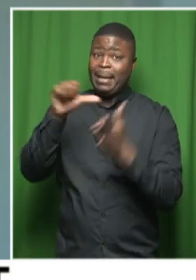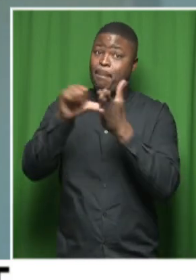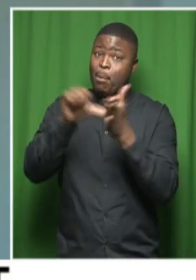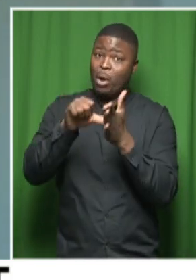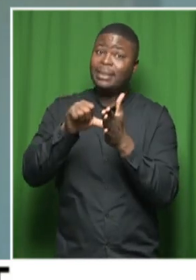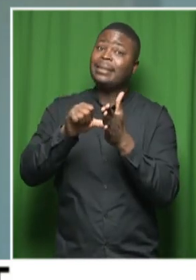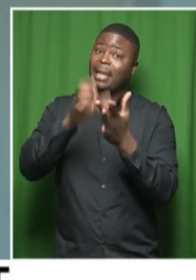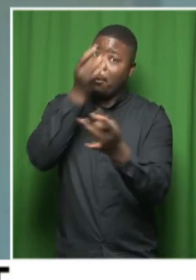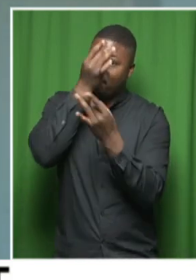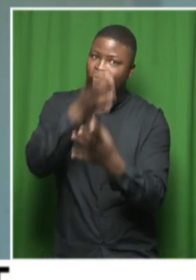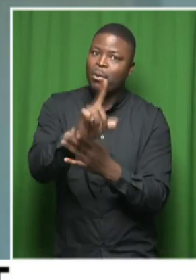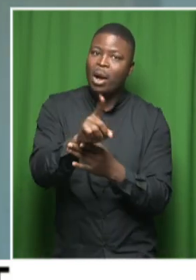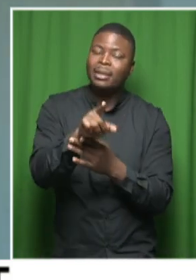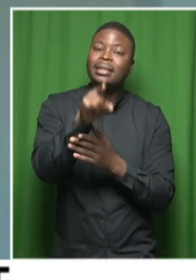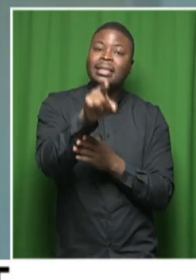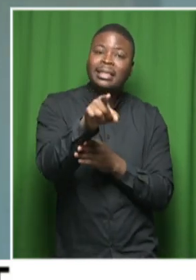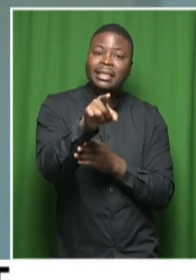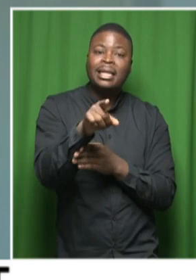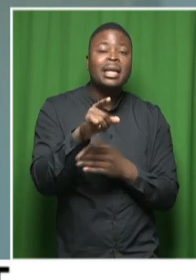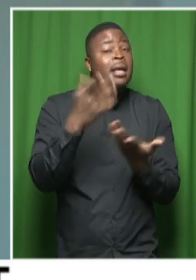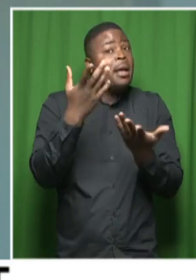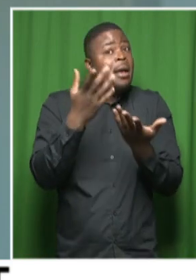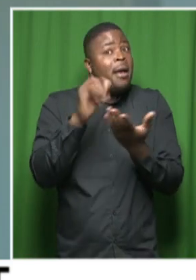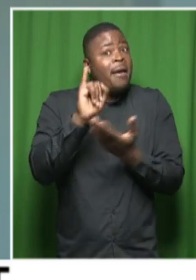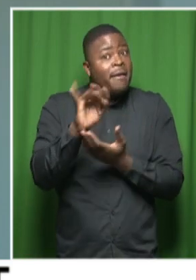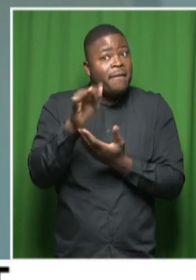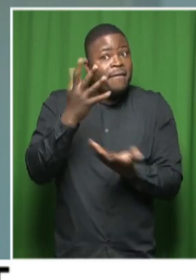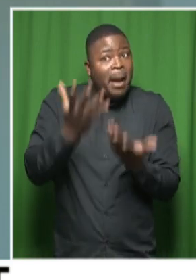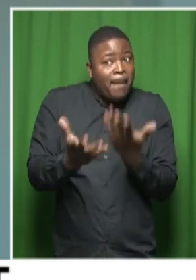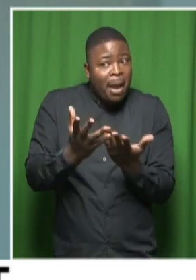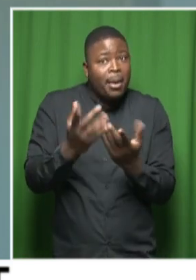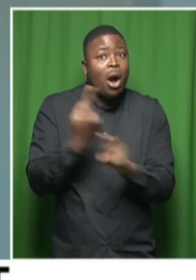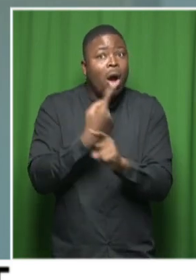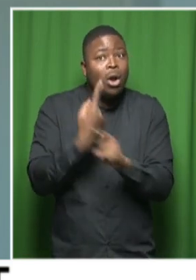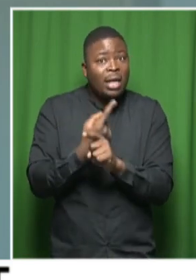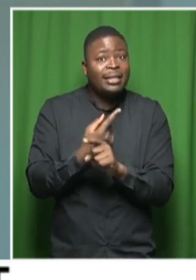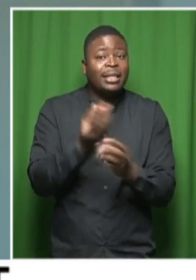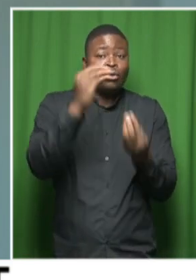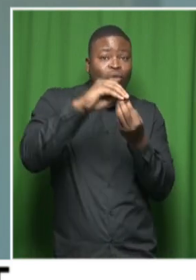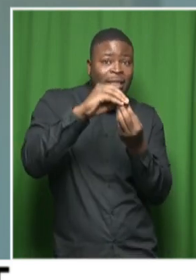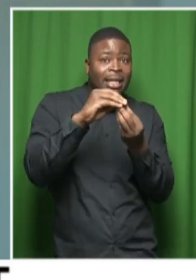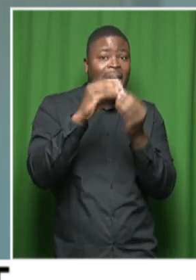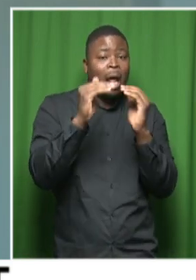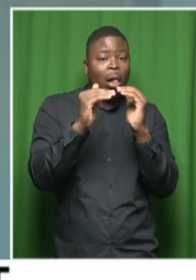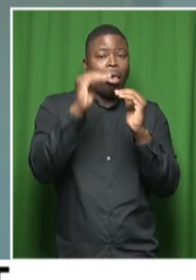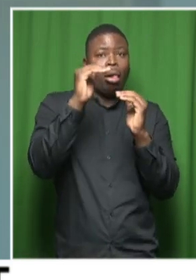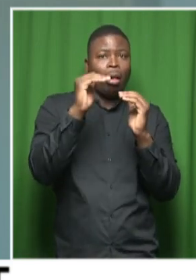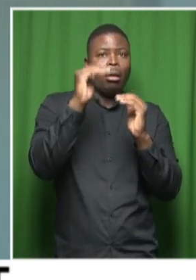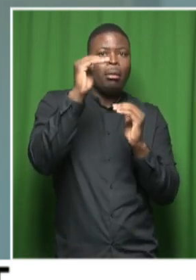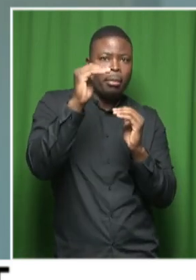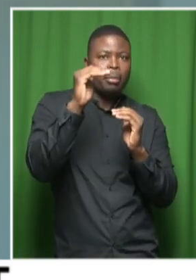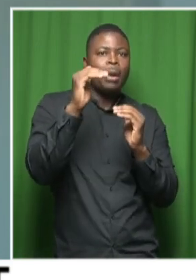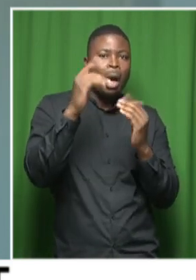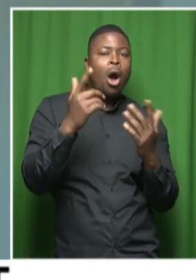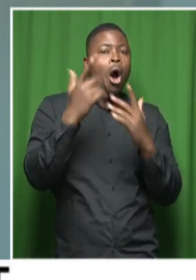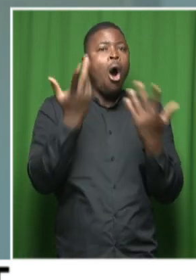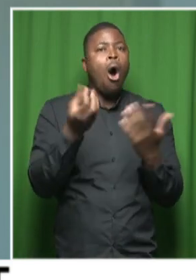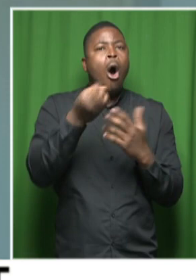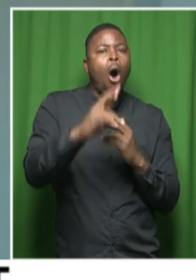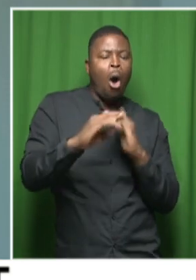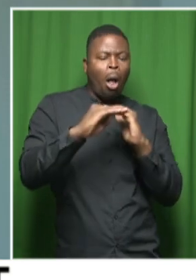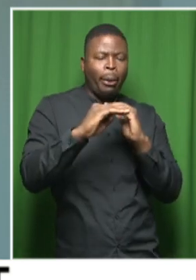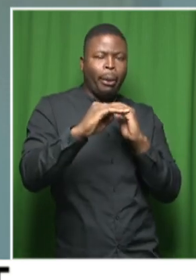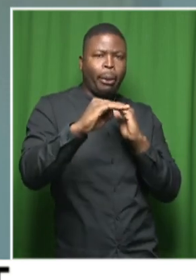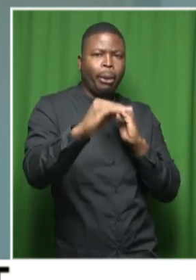this economy is subjected to consistent increase in interest rate, right? Are we not actually, by the way,